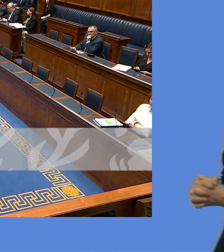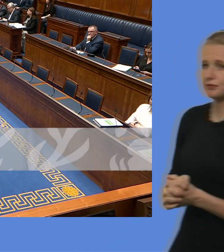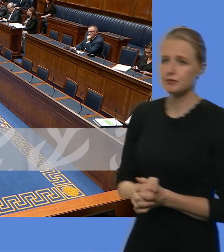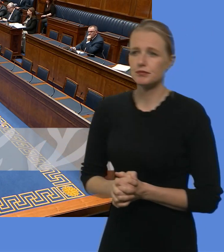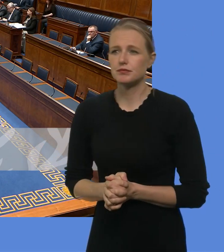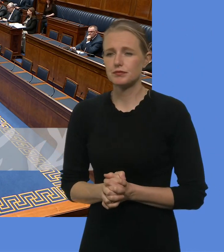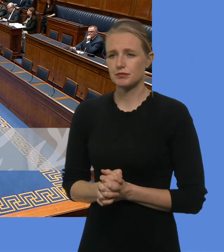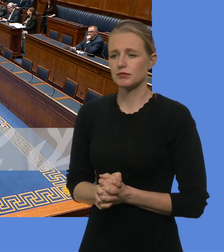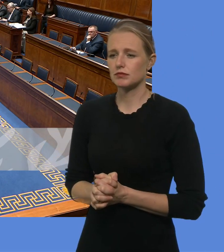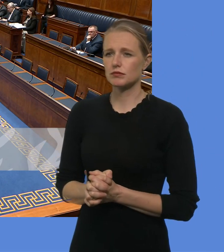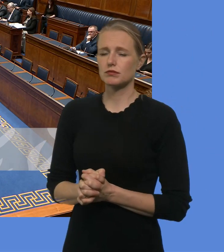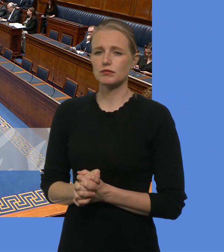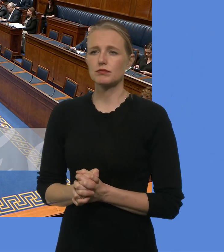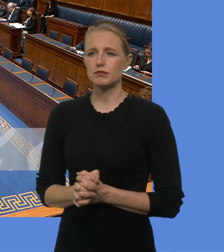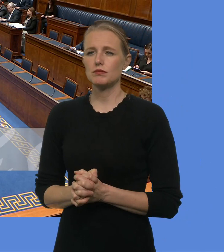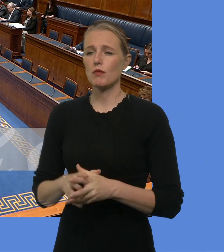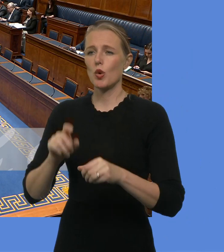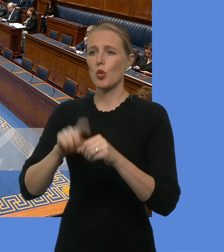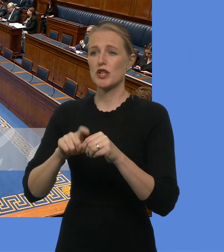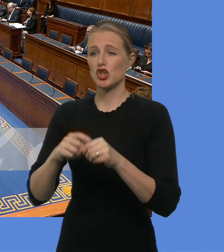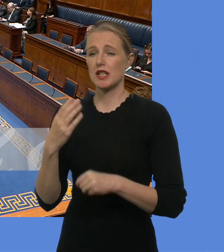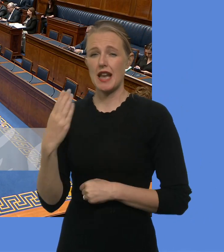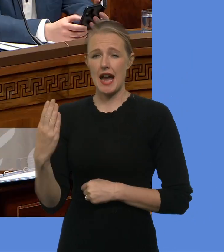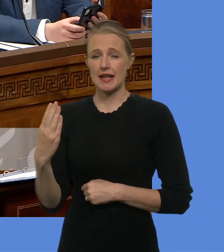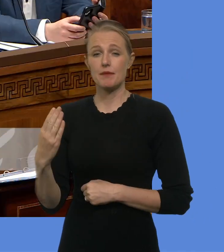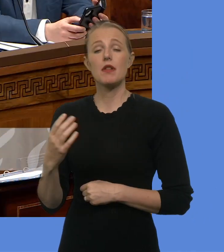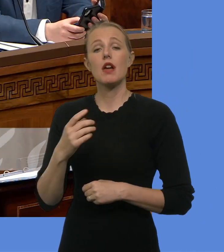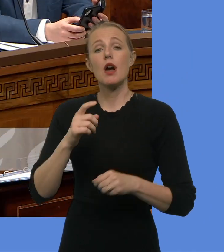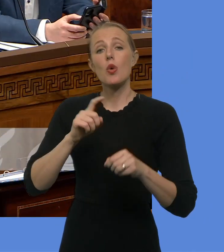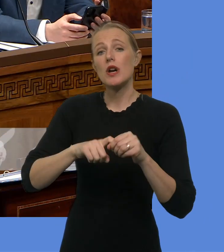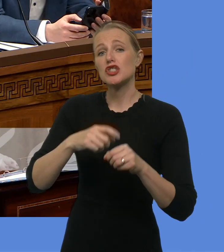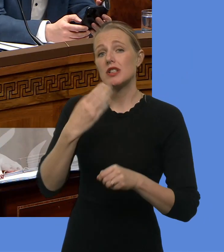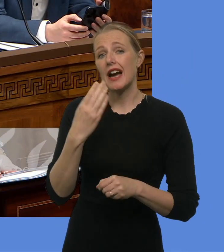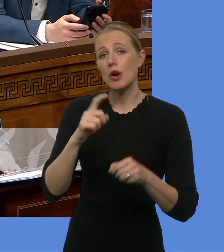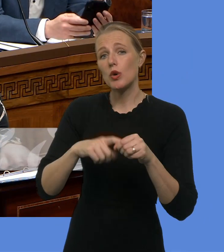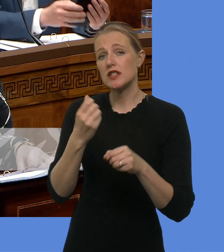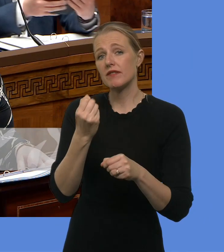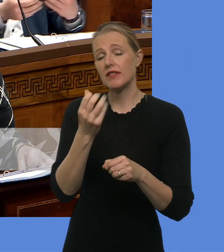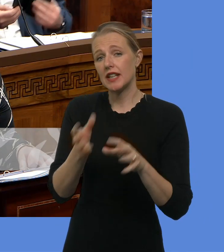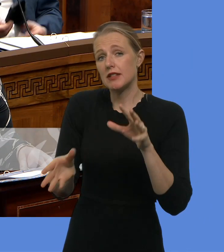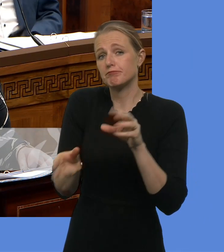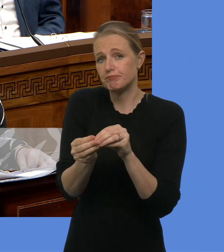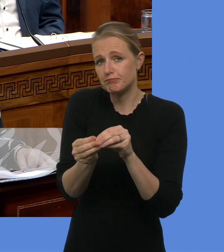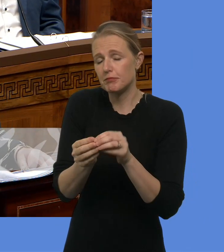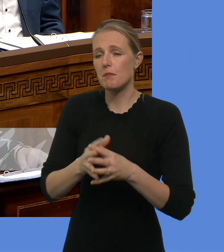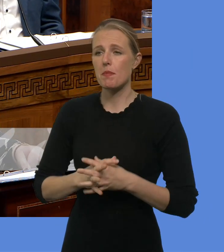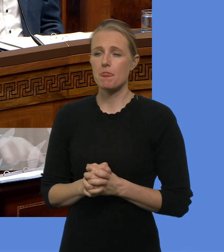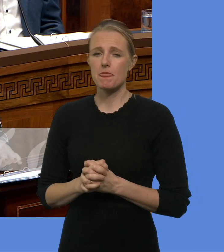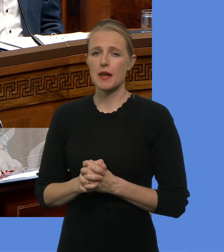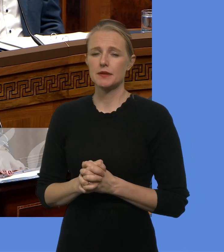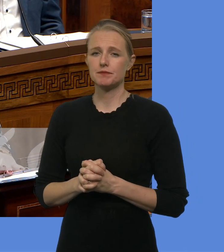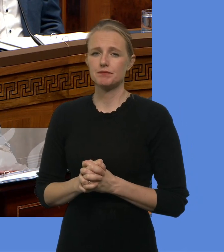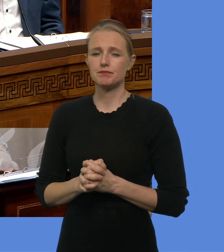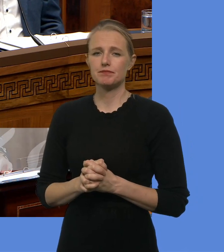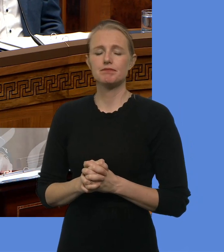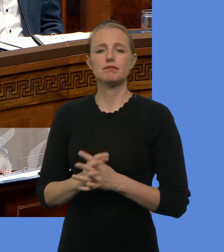Question 9, Minister. Minister. If I may answer questions 9 and 15 together. Fundamentally,